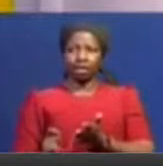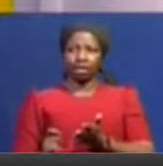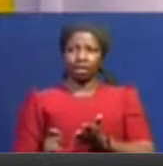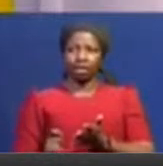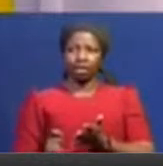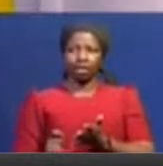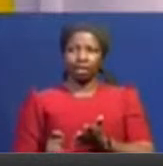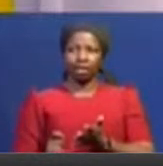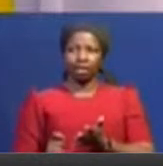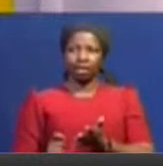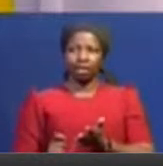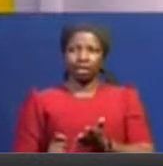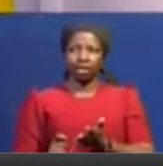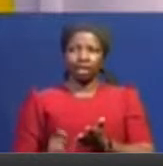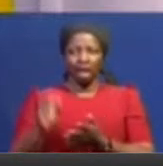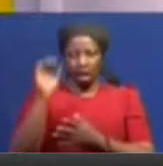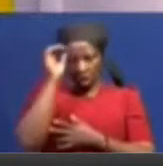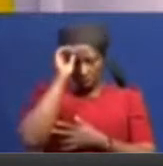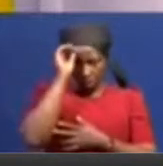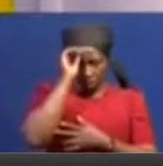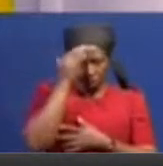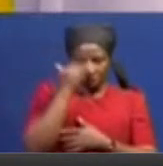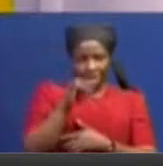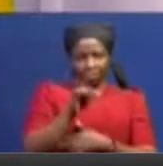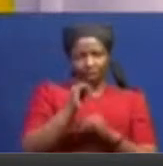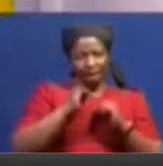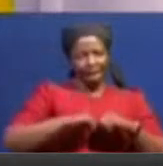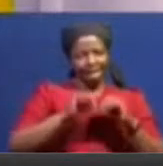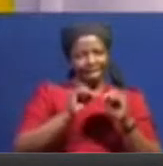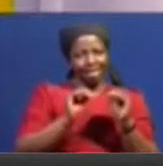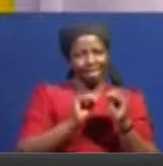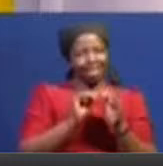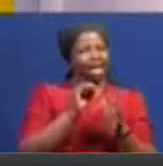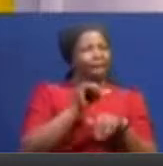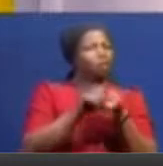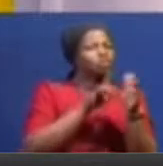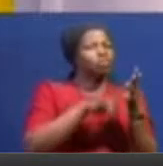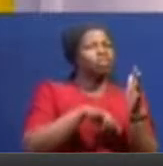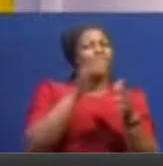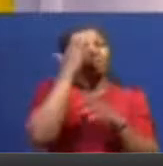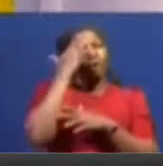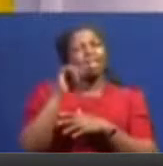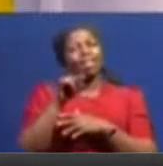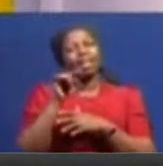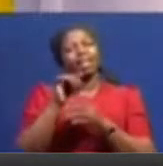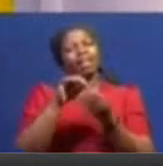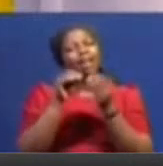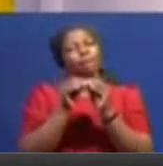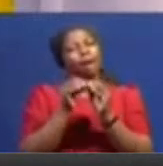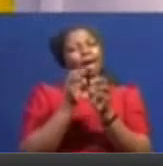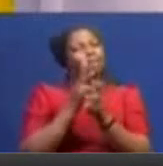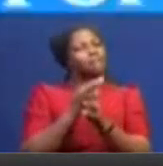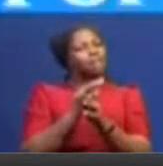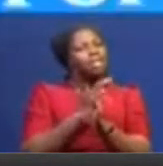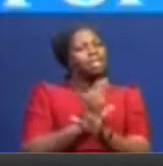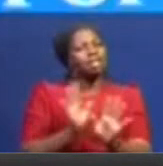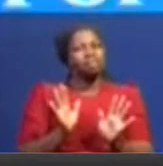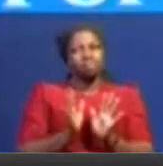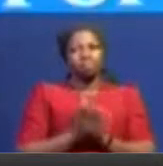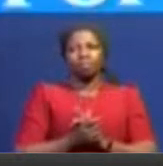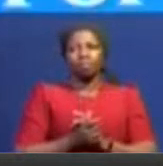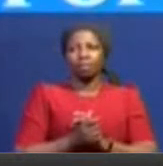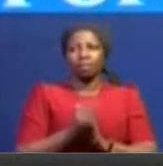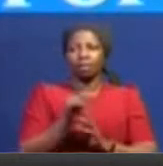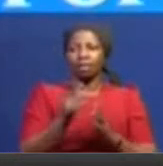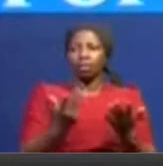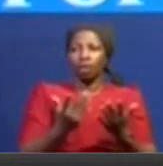and dissenting opinion on what? Because the figures are mathematical. Now, that is where the question comes in,